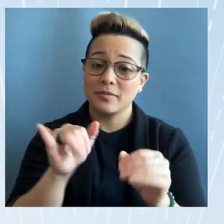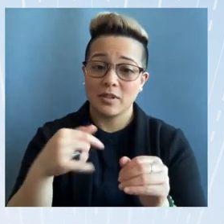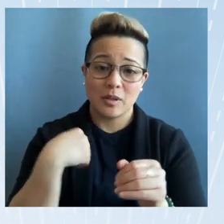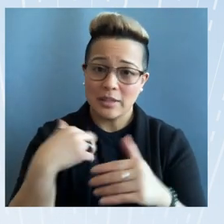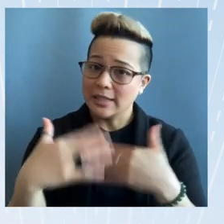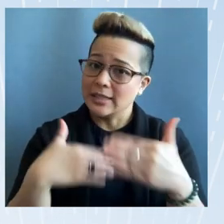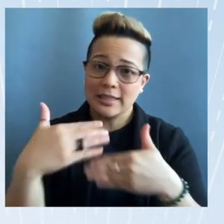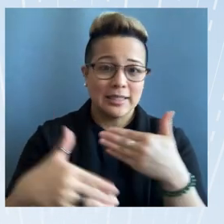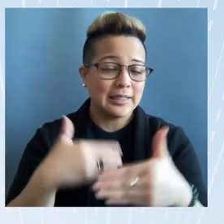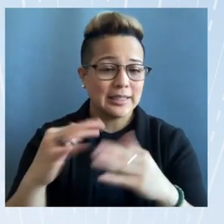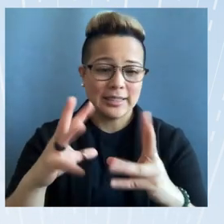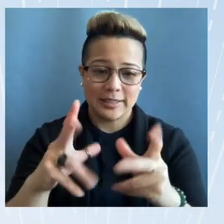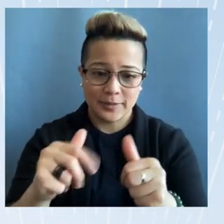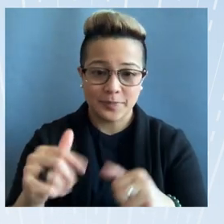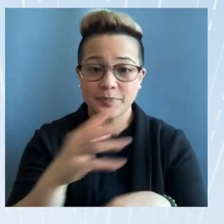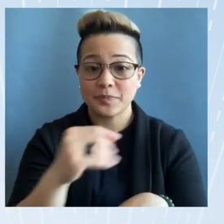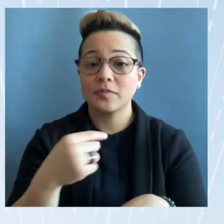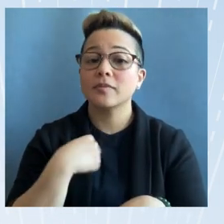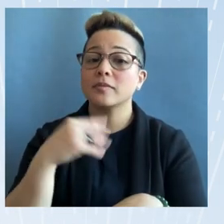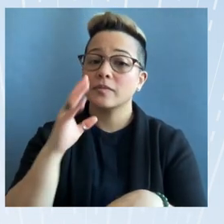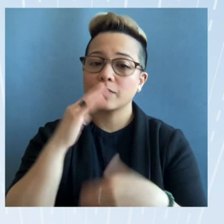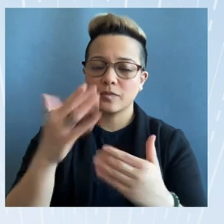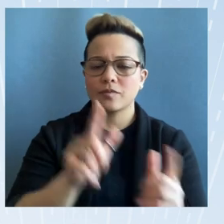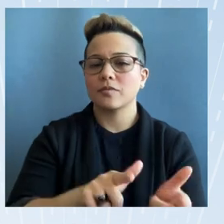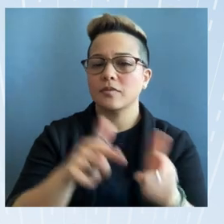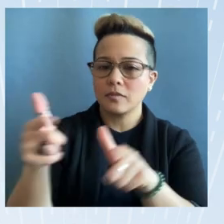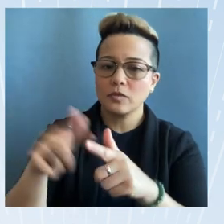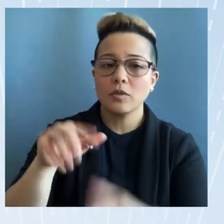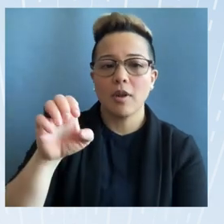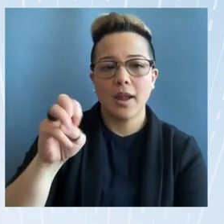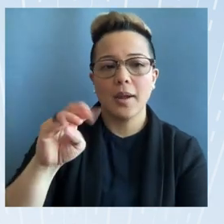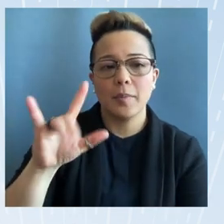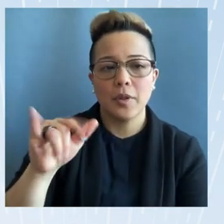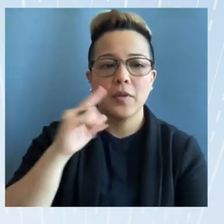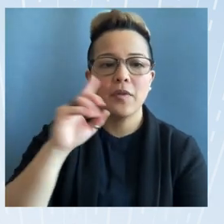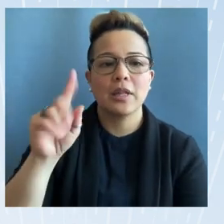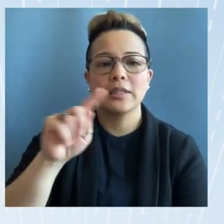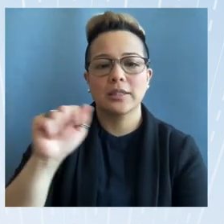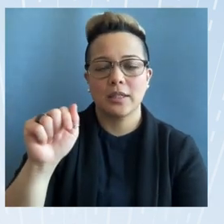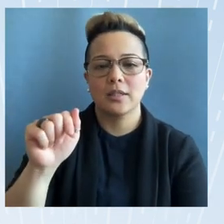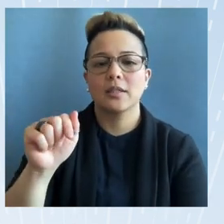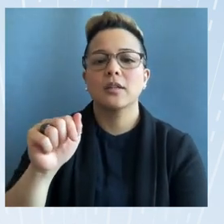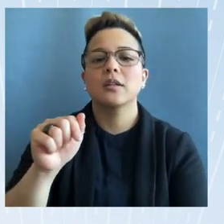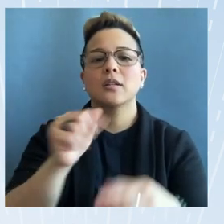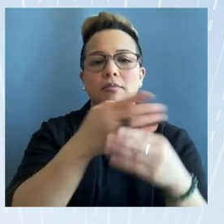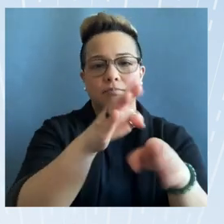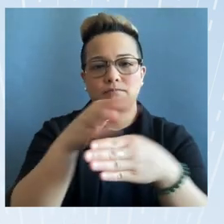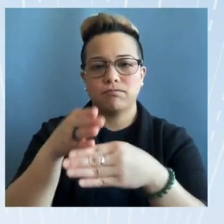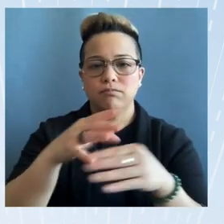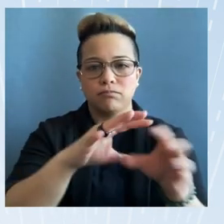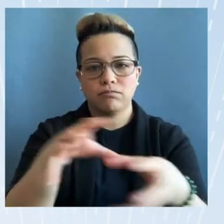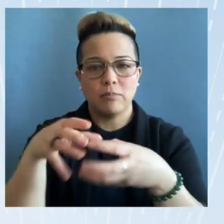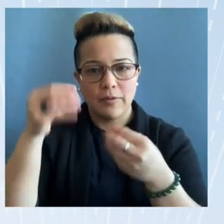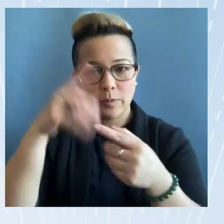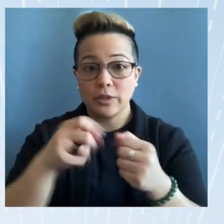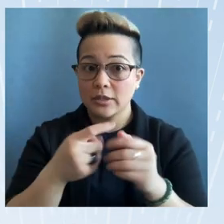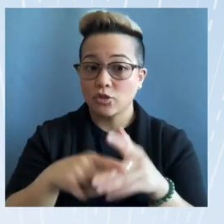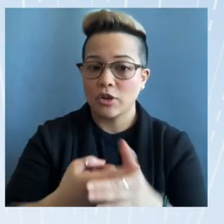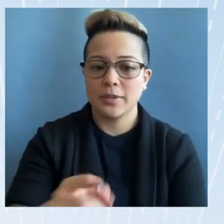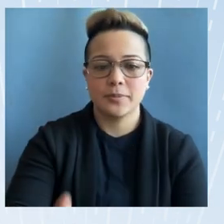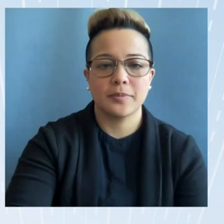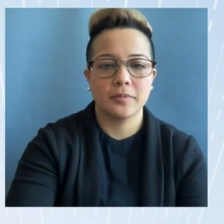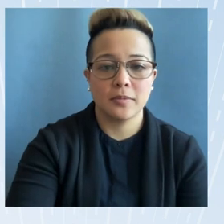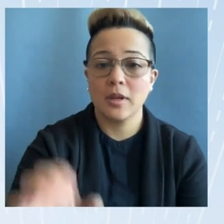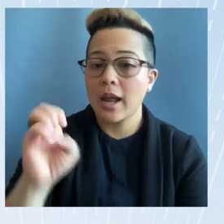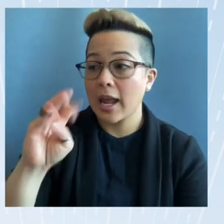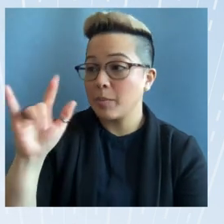moving. And I am going to turn it over to Emily for the Data Disaggregation Subcommittee to get started. So Emily, I'm gonna turn it